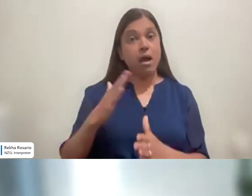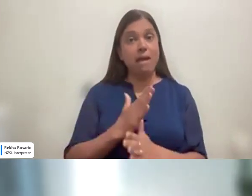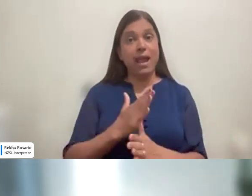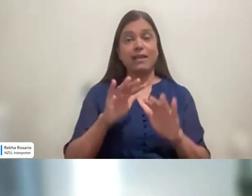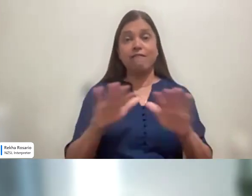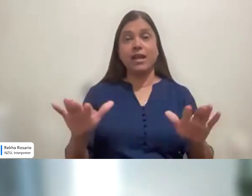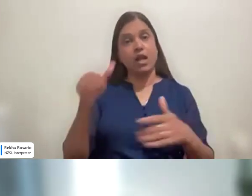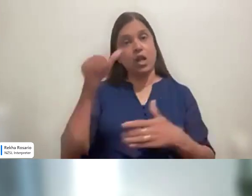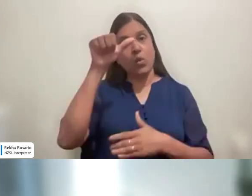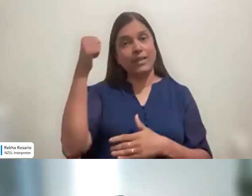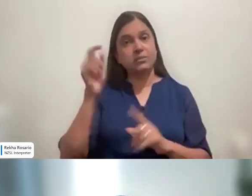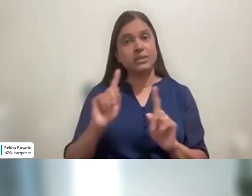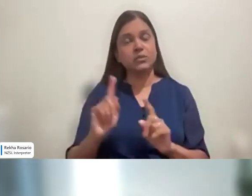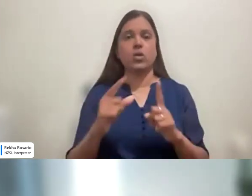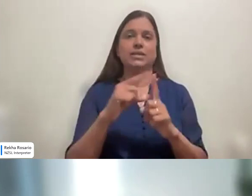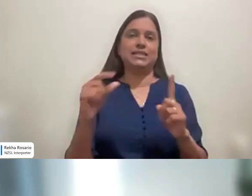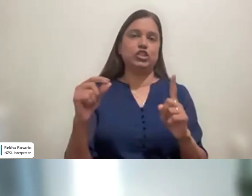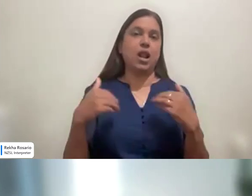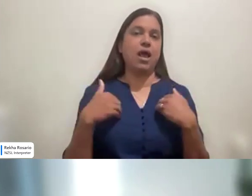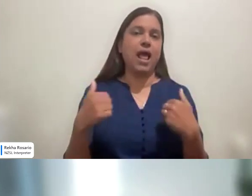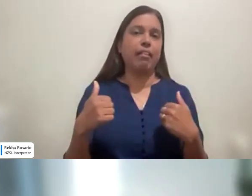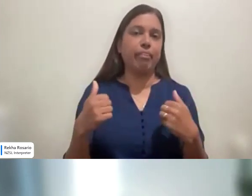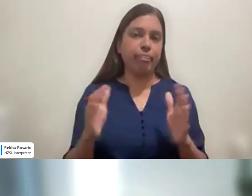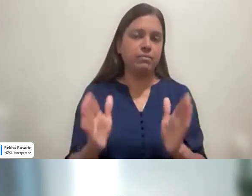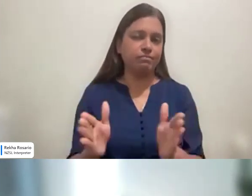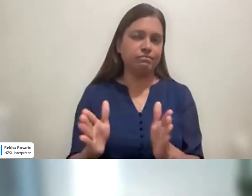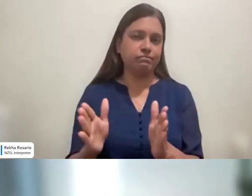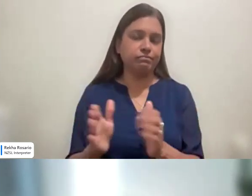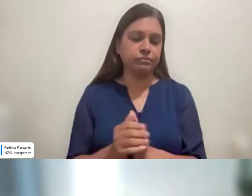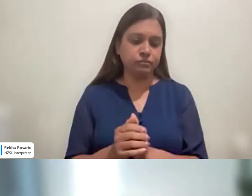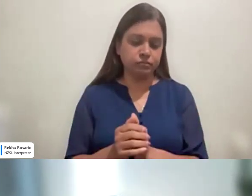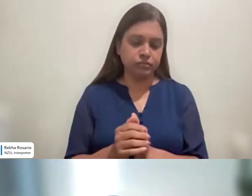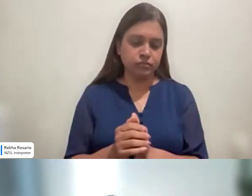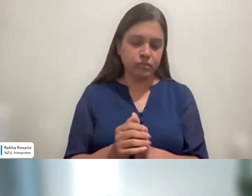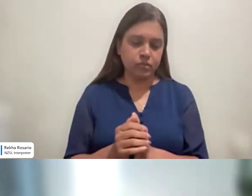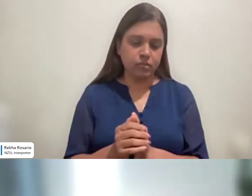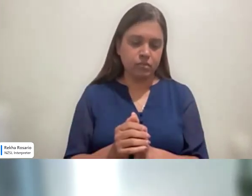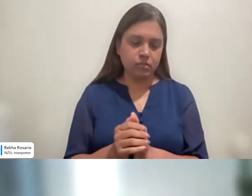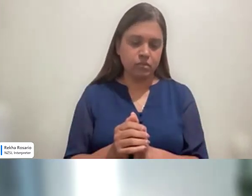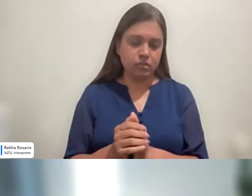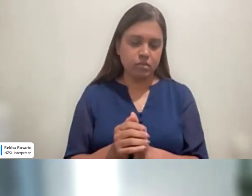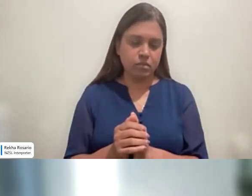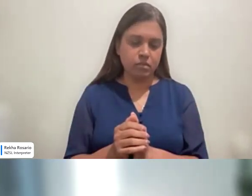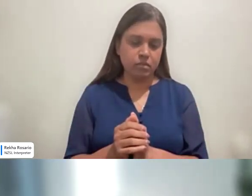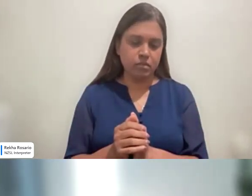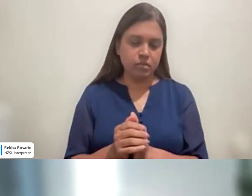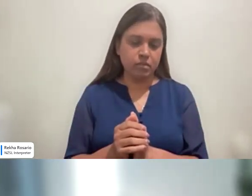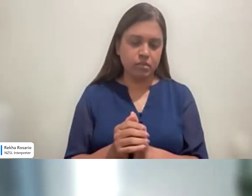is digital health. And this is what I can talk more about,